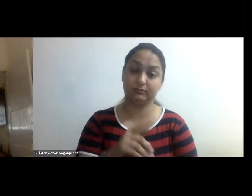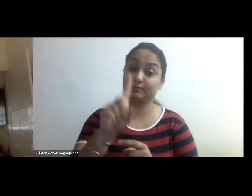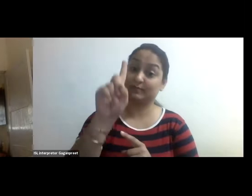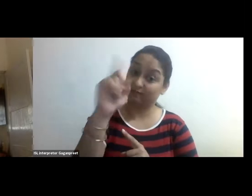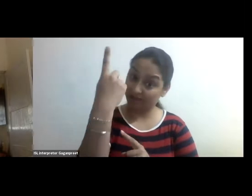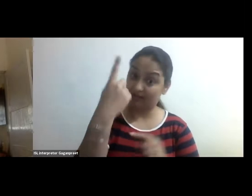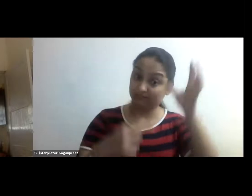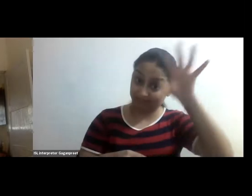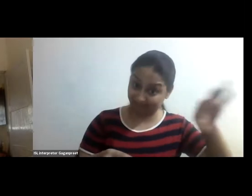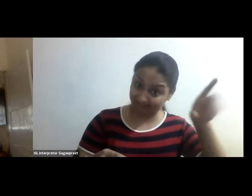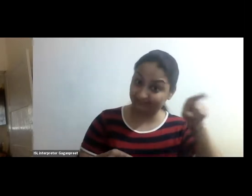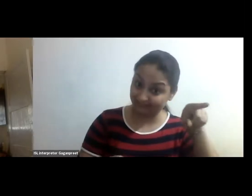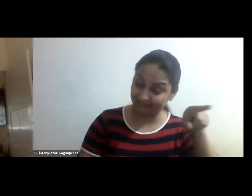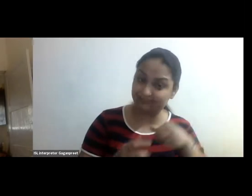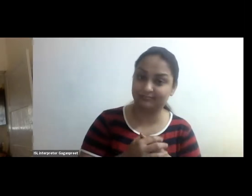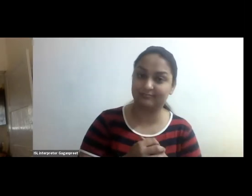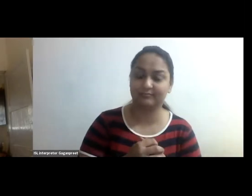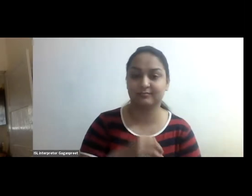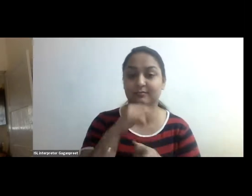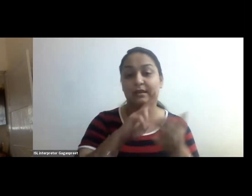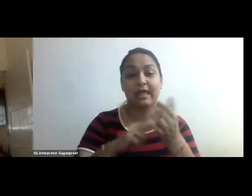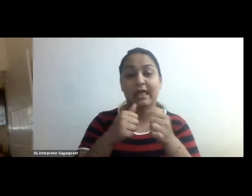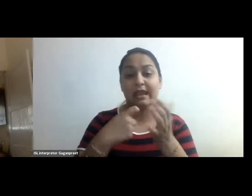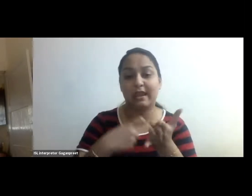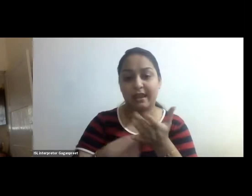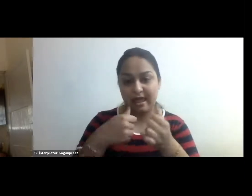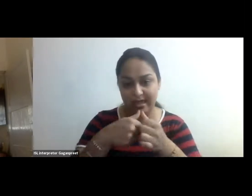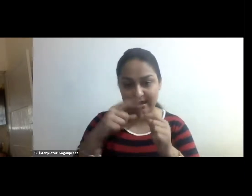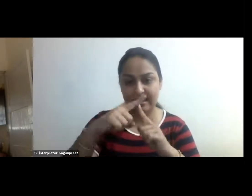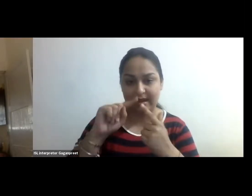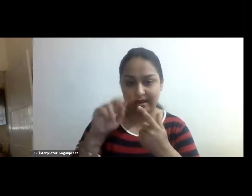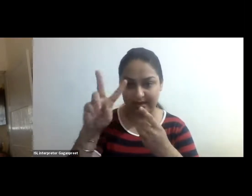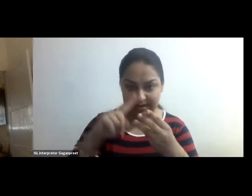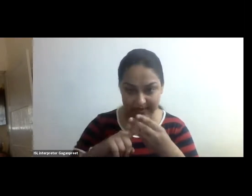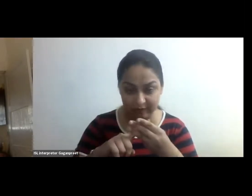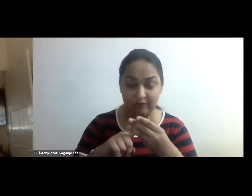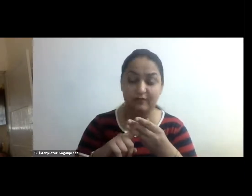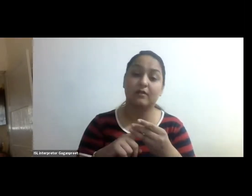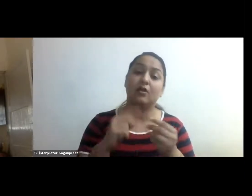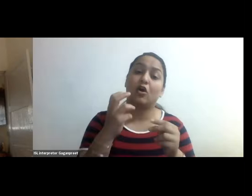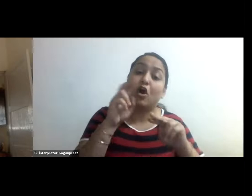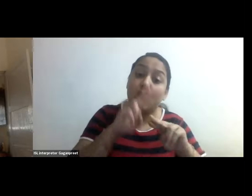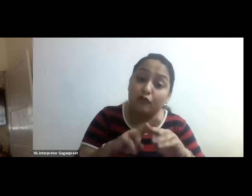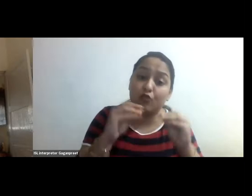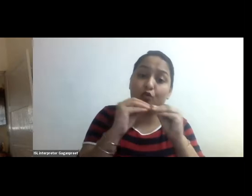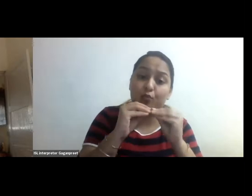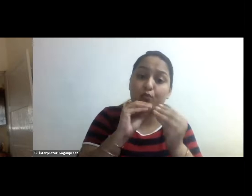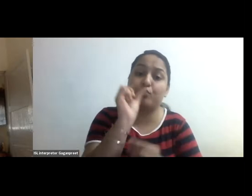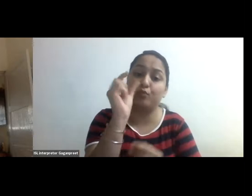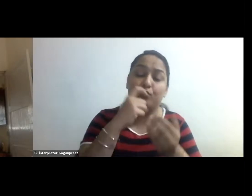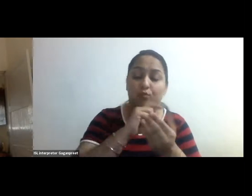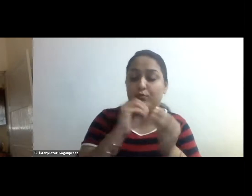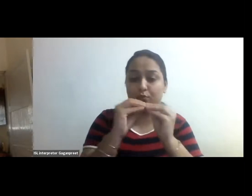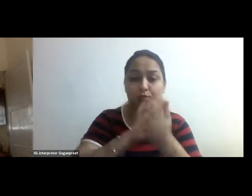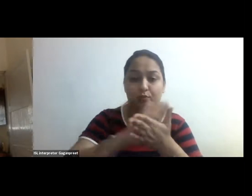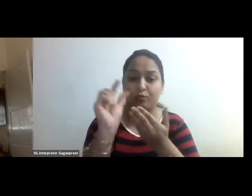first part is a narrative of Puribai's early years, her growing up in